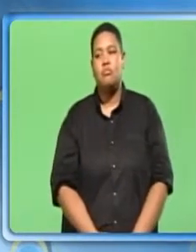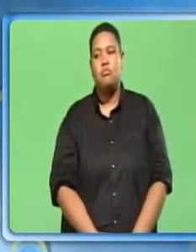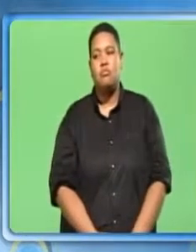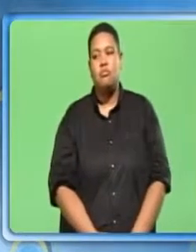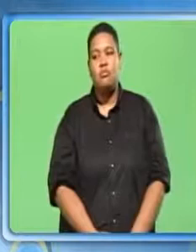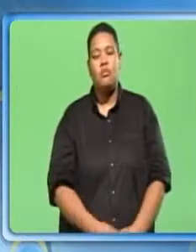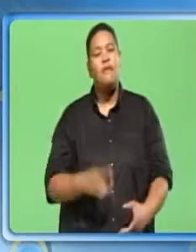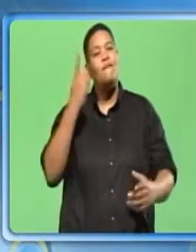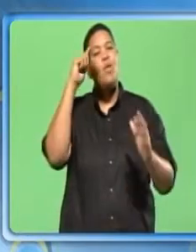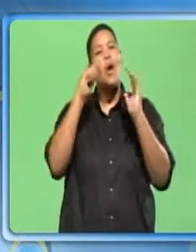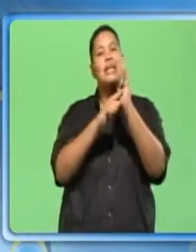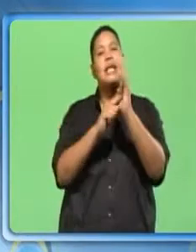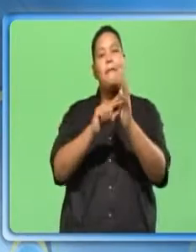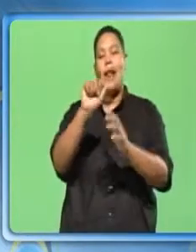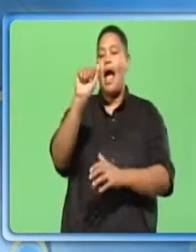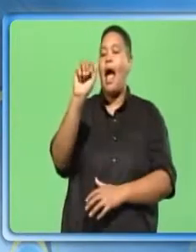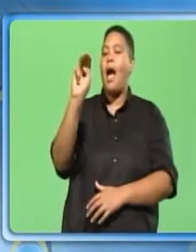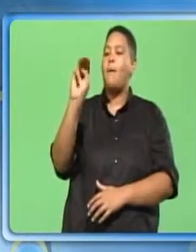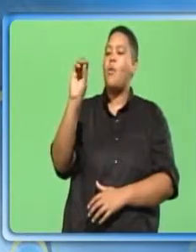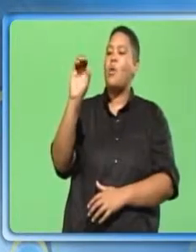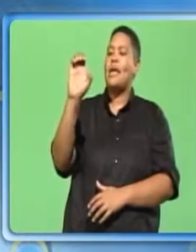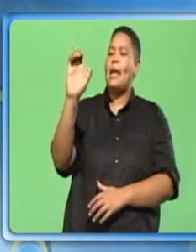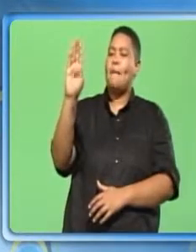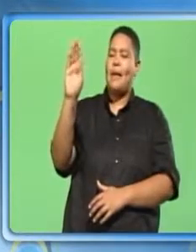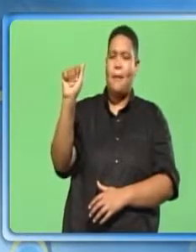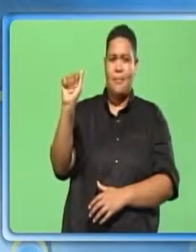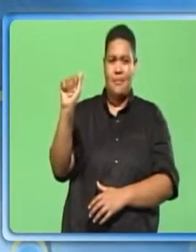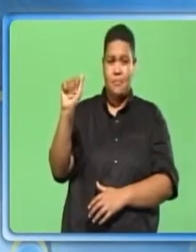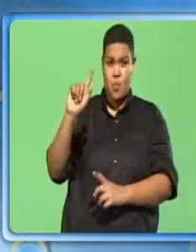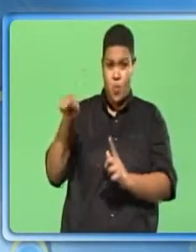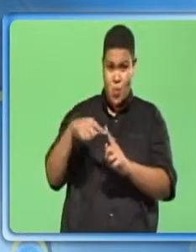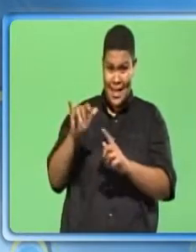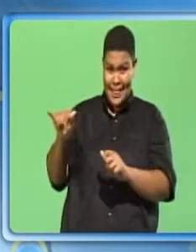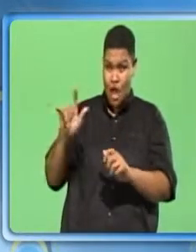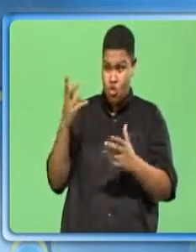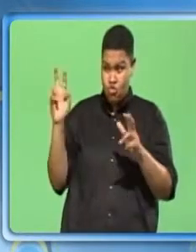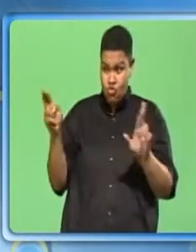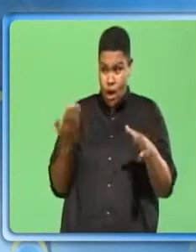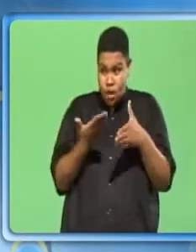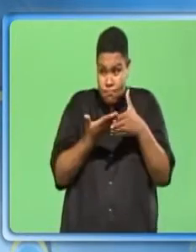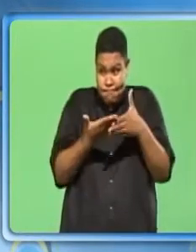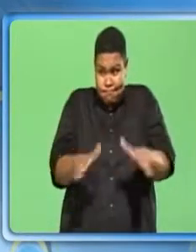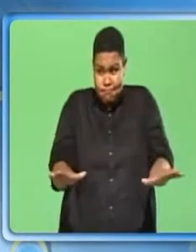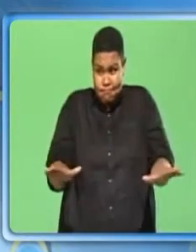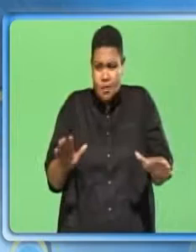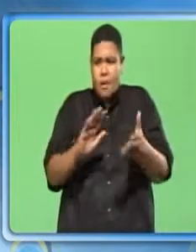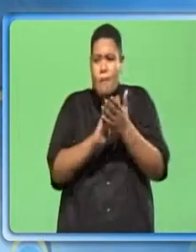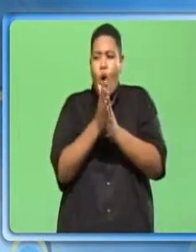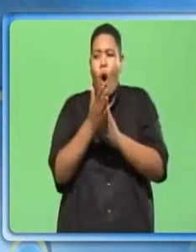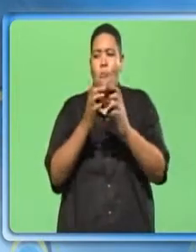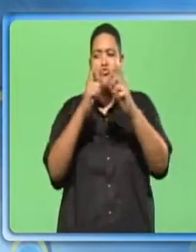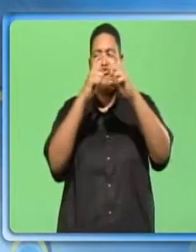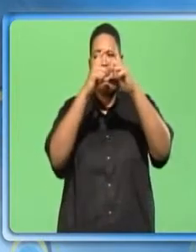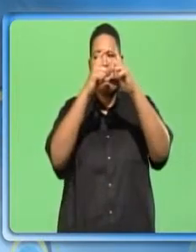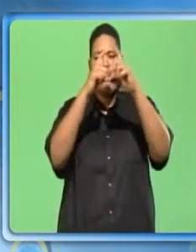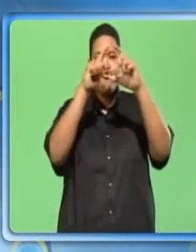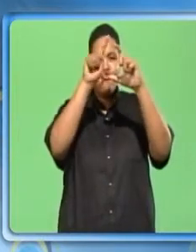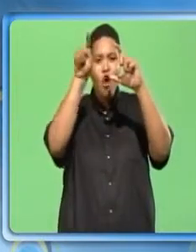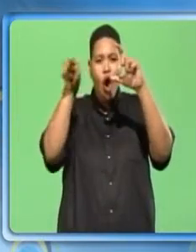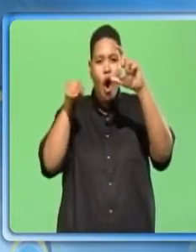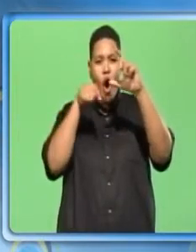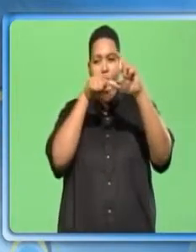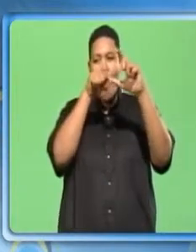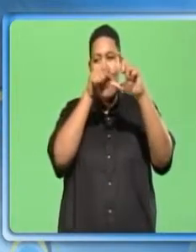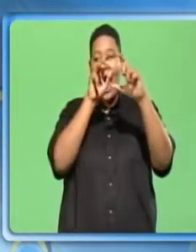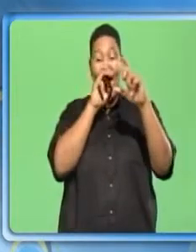For example, an amoeba. When an amoeba is ready to divide, it becomes round and mitosis occurs in the